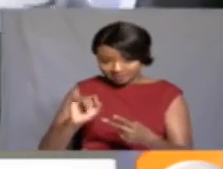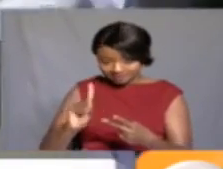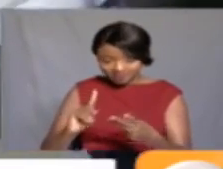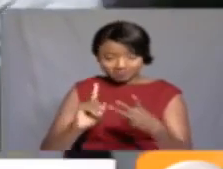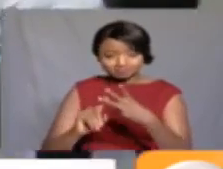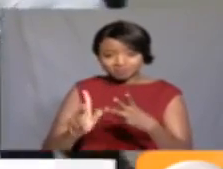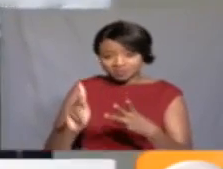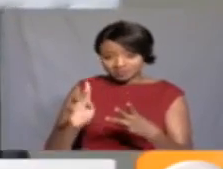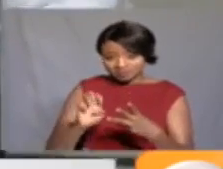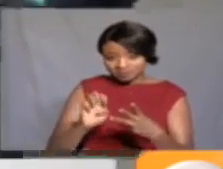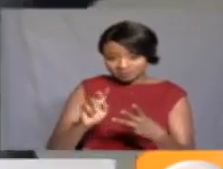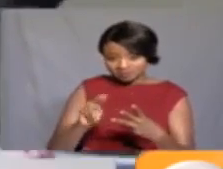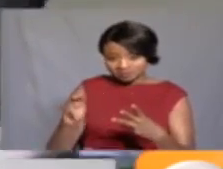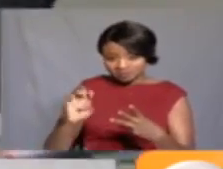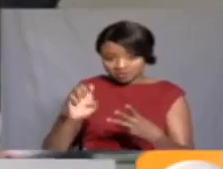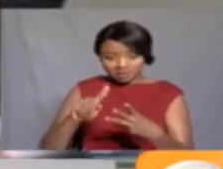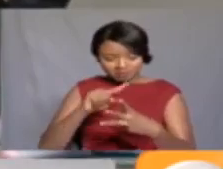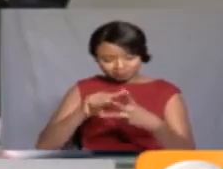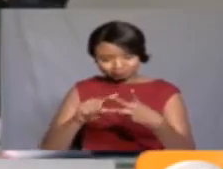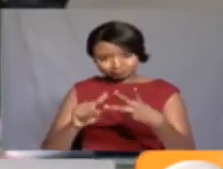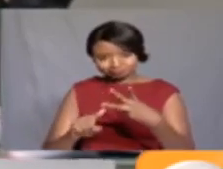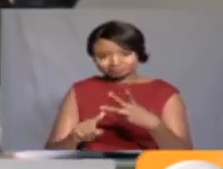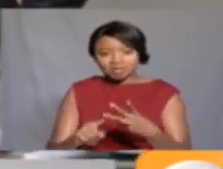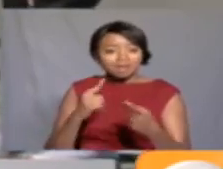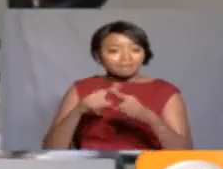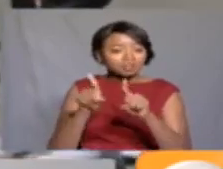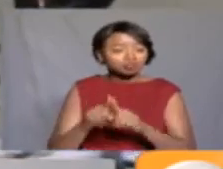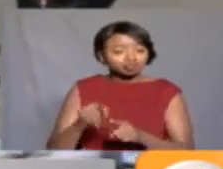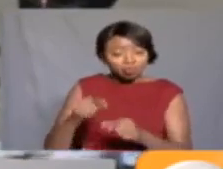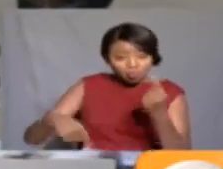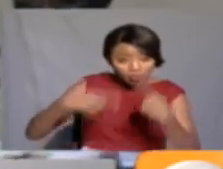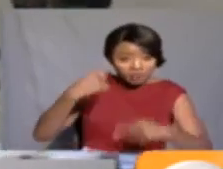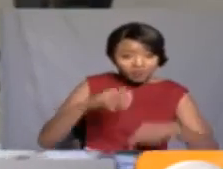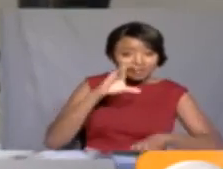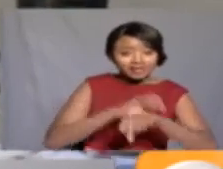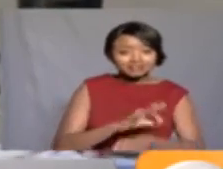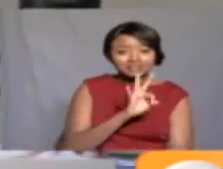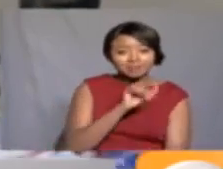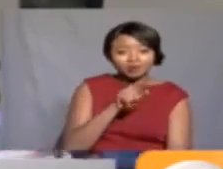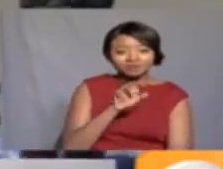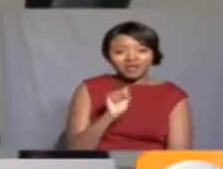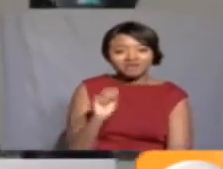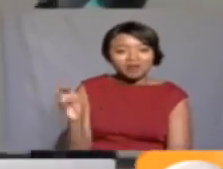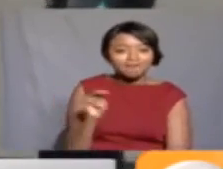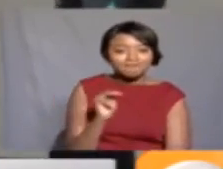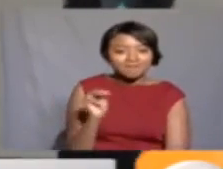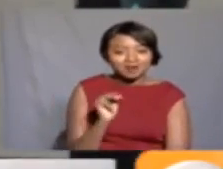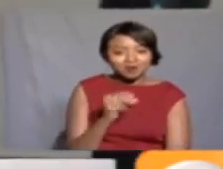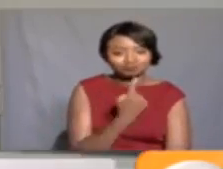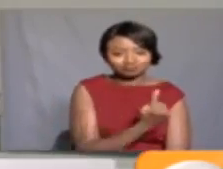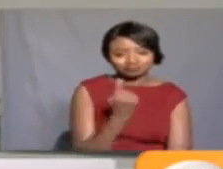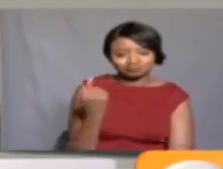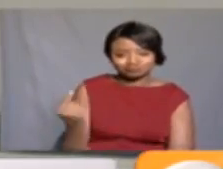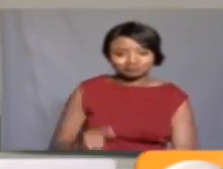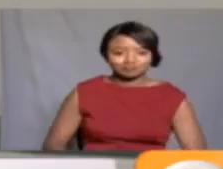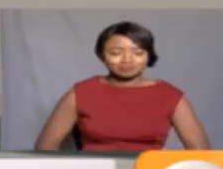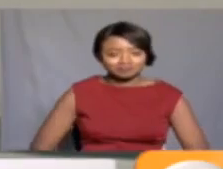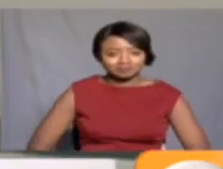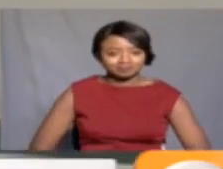who finished second and third respectively. The winners pocketed 3.5 million shillings each.